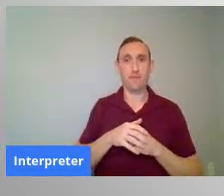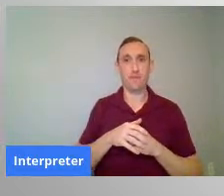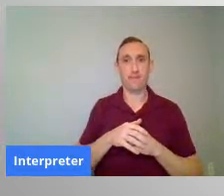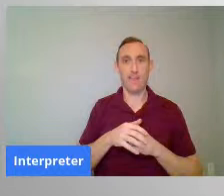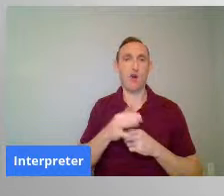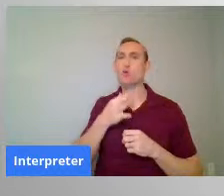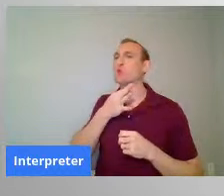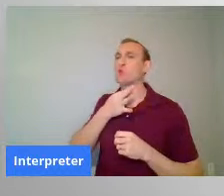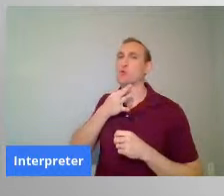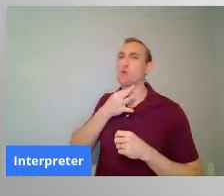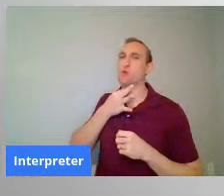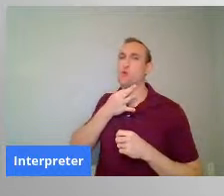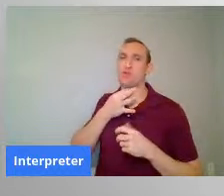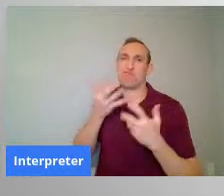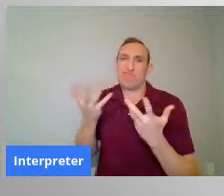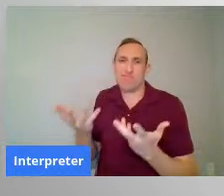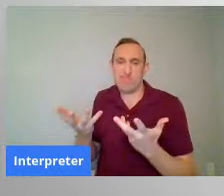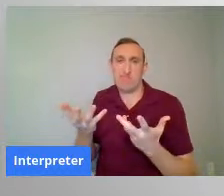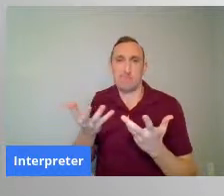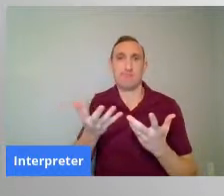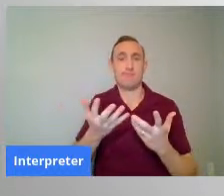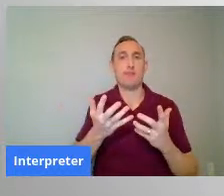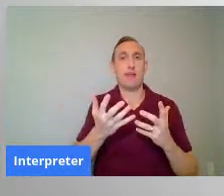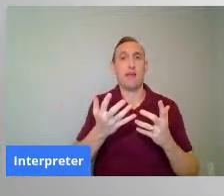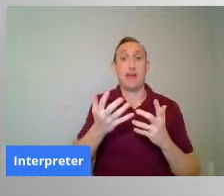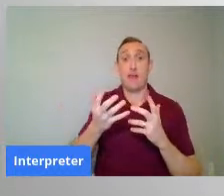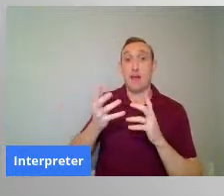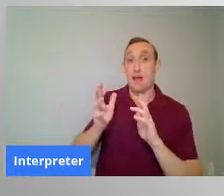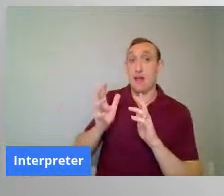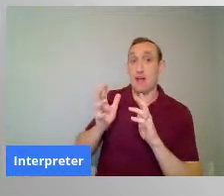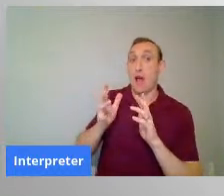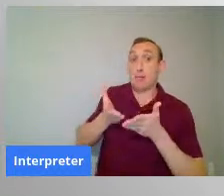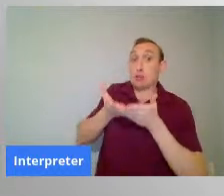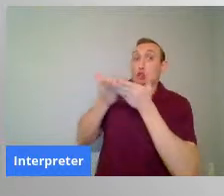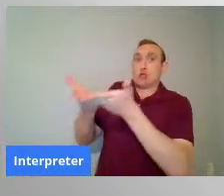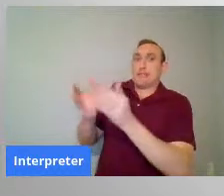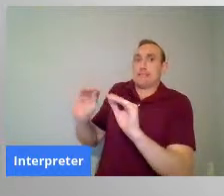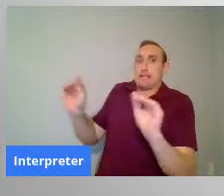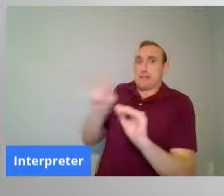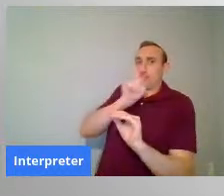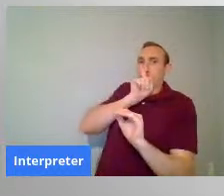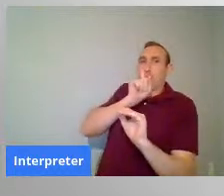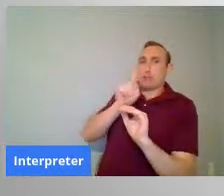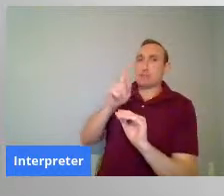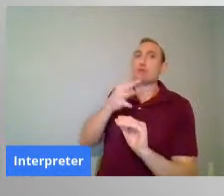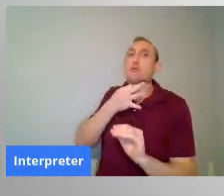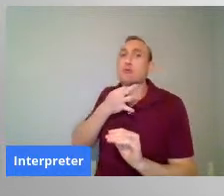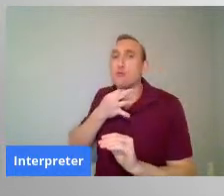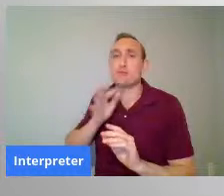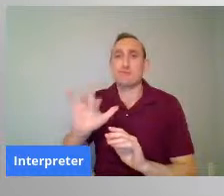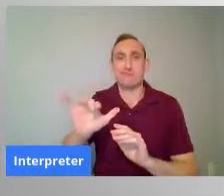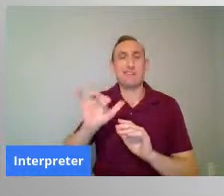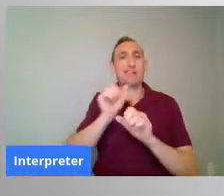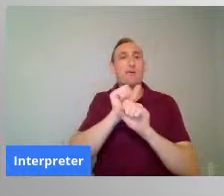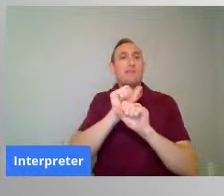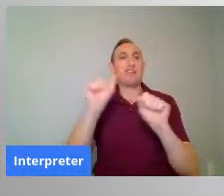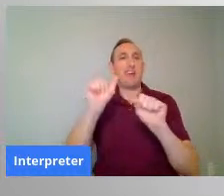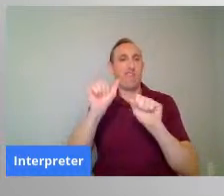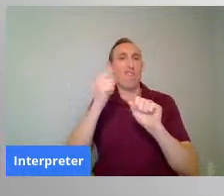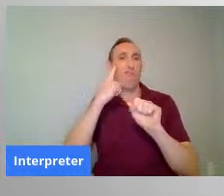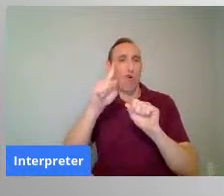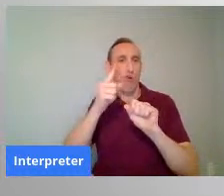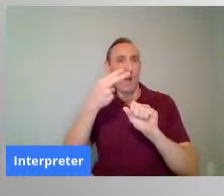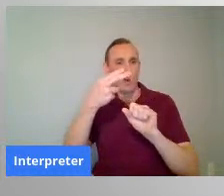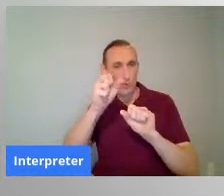just curious. Yes, and it's safer for anything, not suggesting anything. right. It's safer for high schoolers to walk over